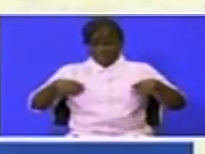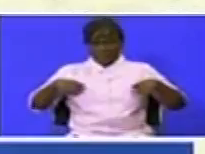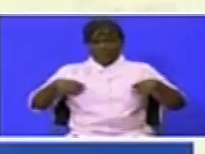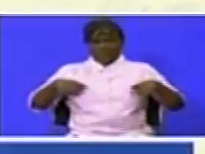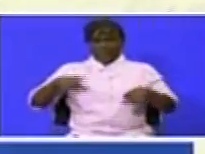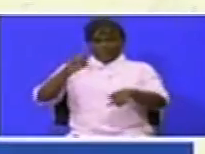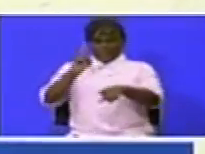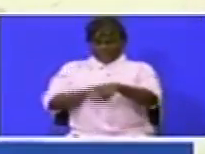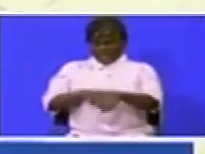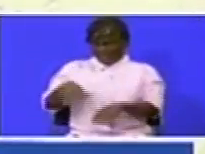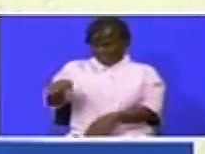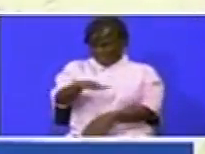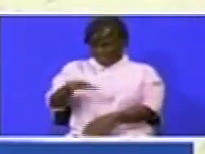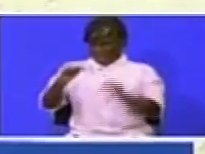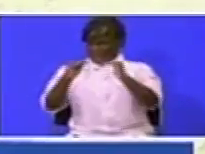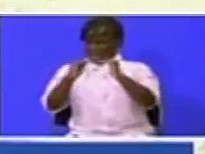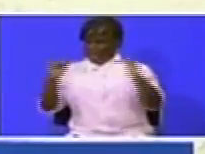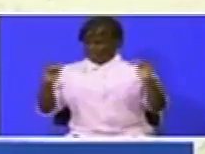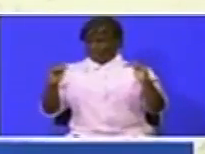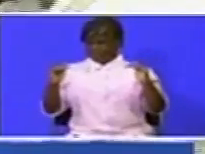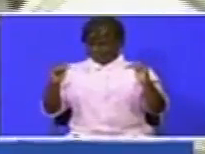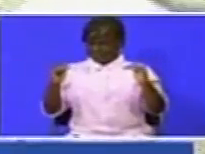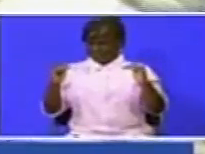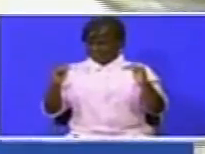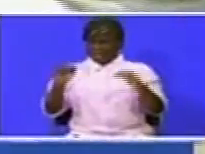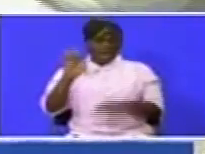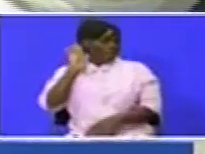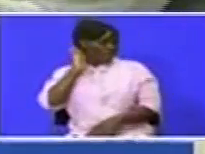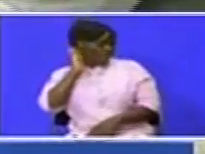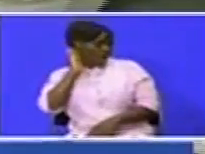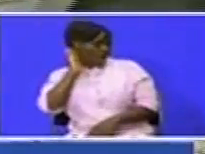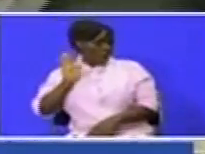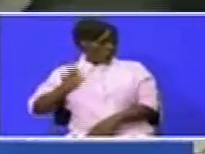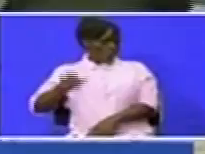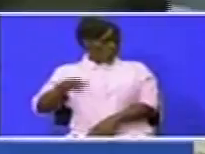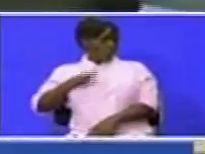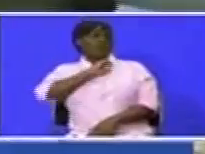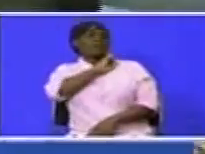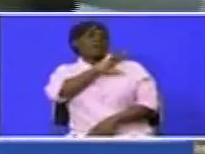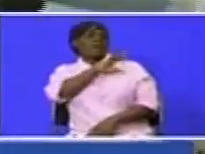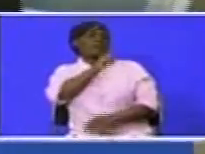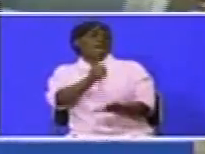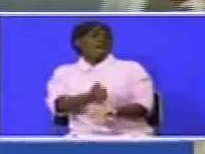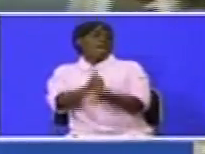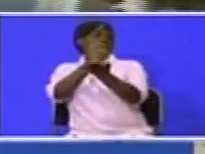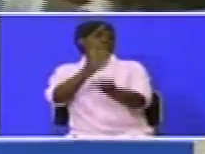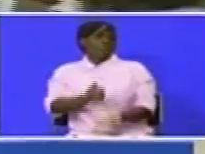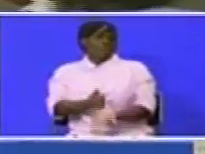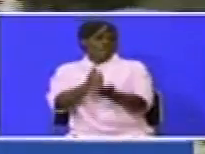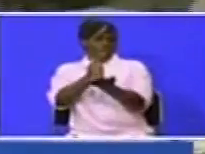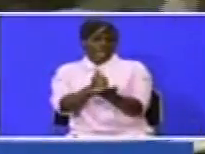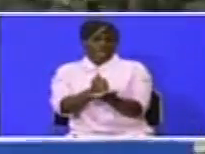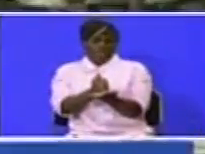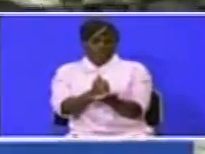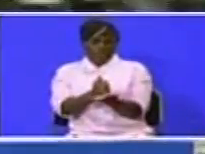Upon getting to a particular level of the debris, the rescuers heard a woman calling out for help, pleading not to be pounded